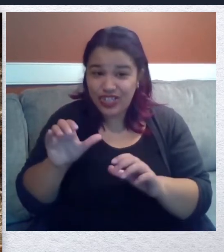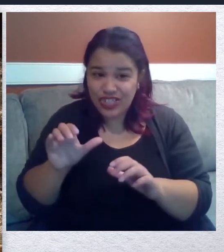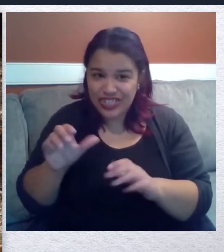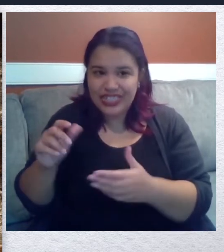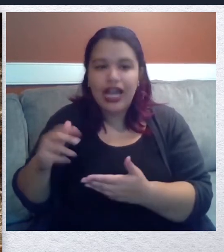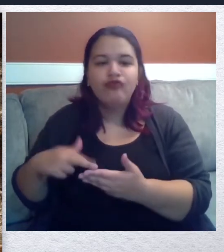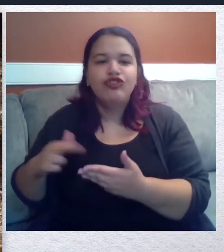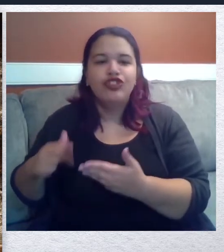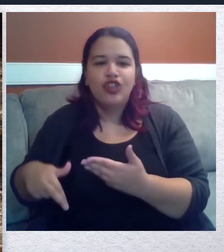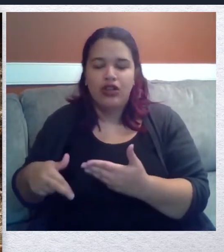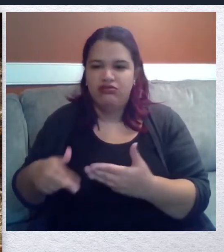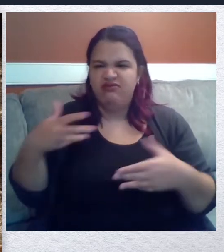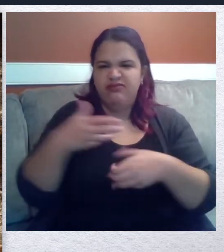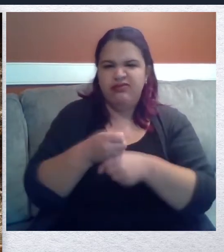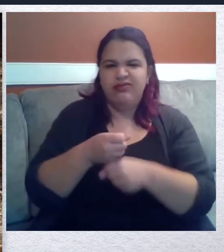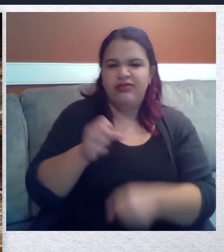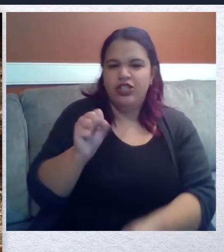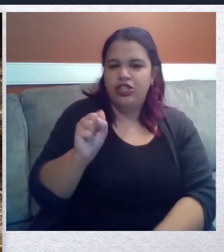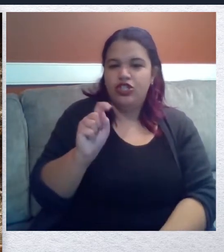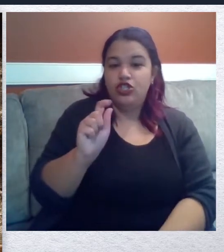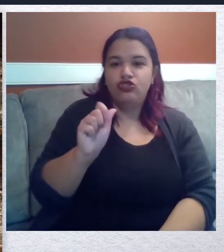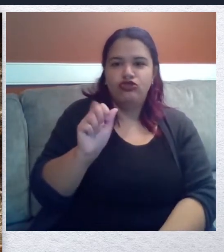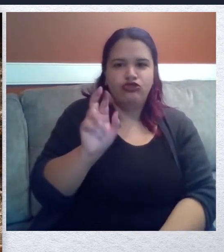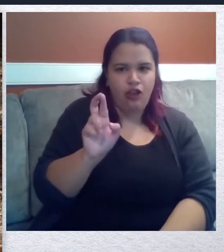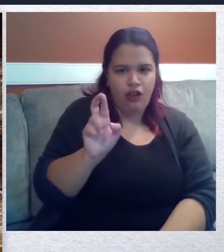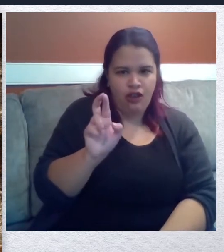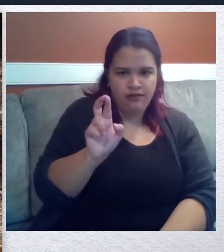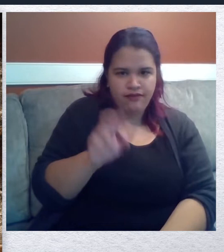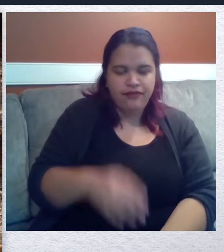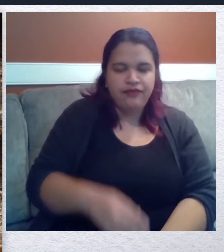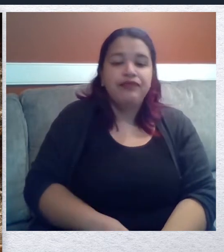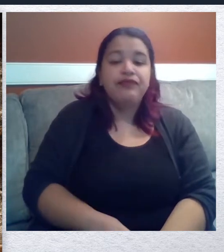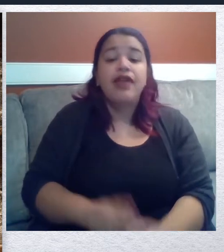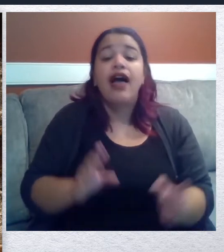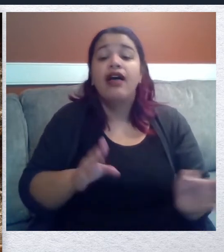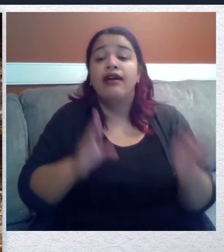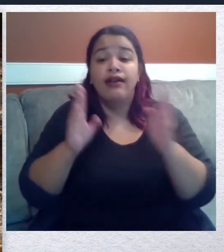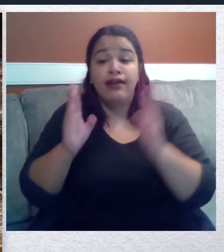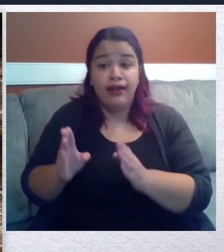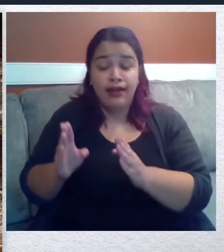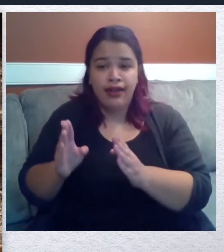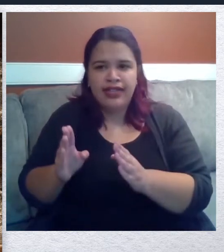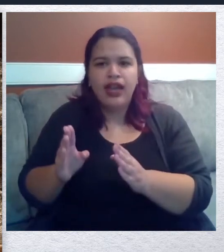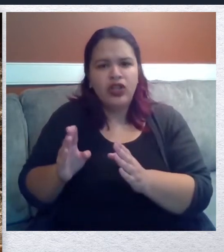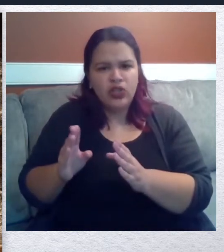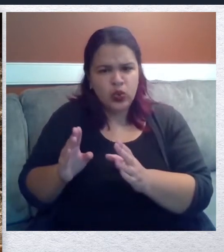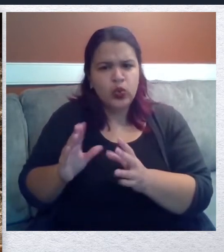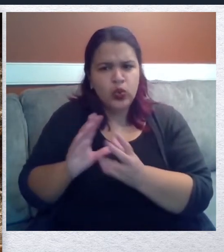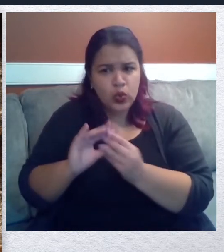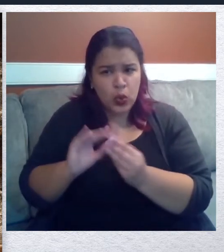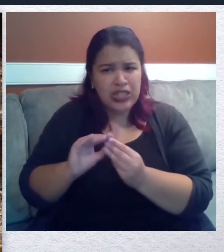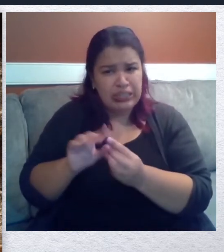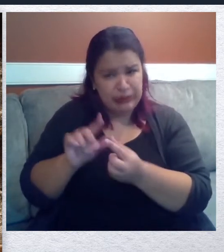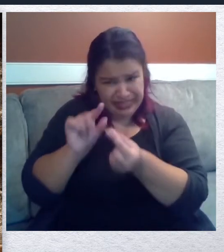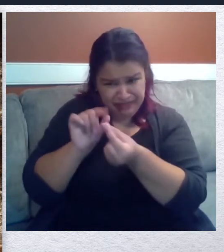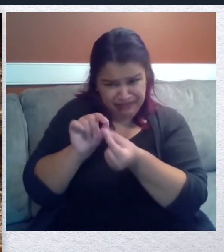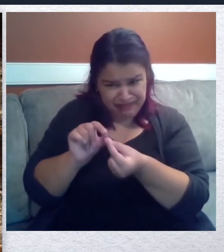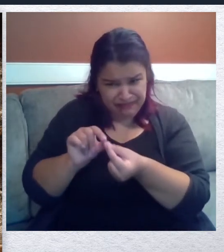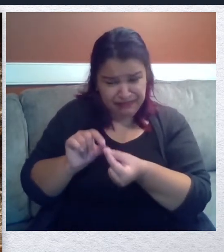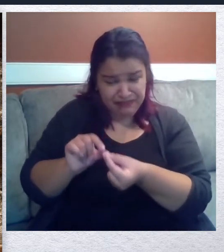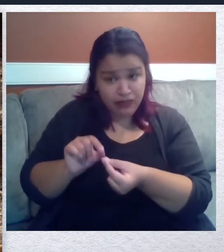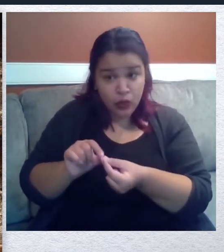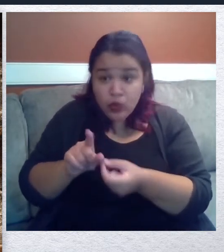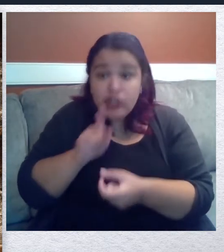interviews. Be specific as possible. Use real stories from previous work,